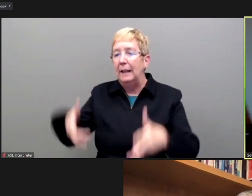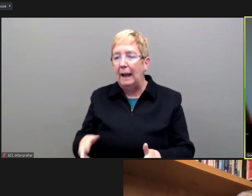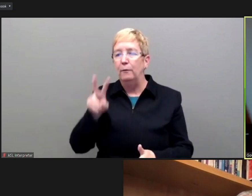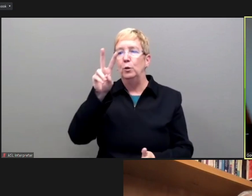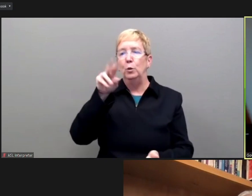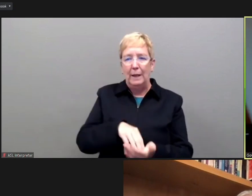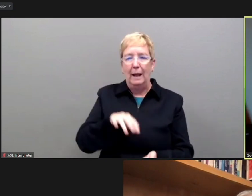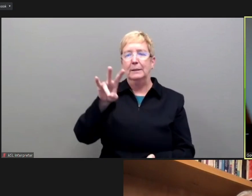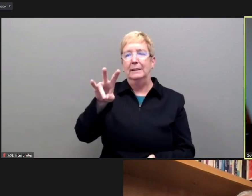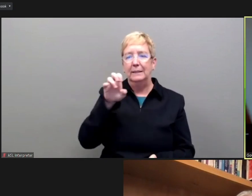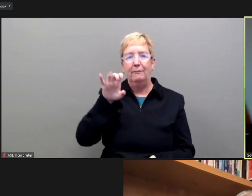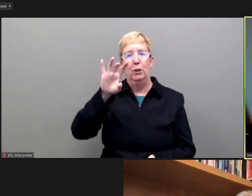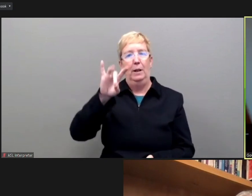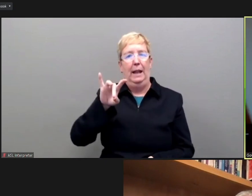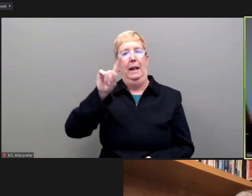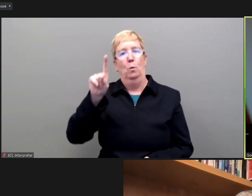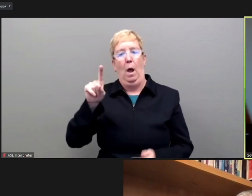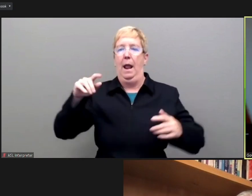2,781 who are not.